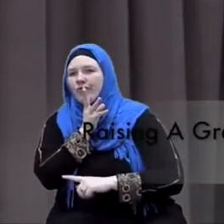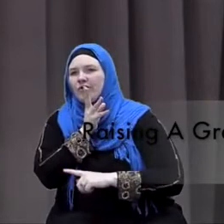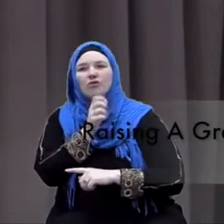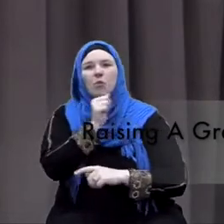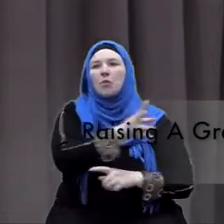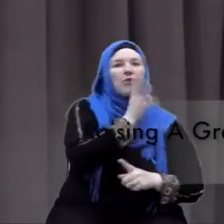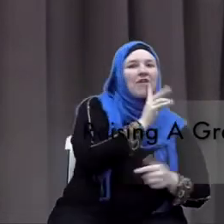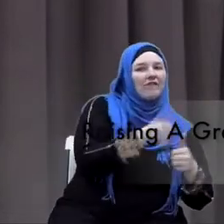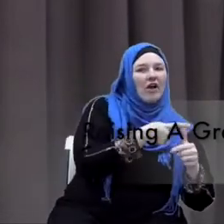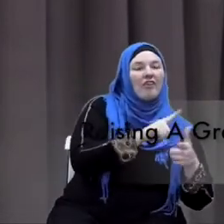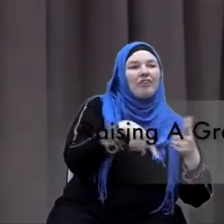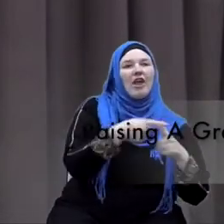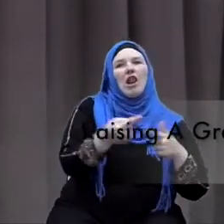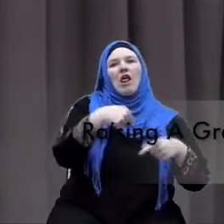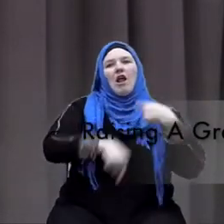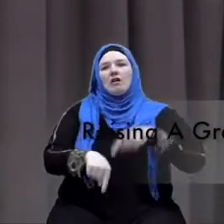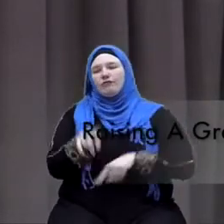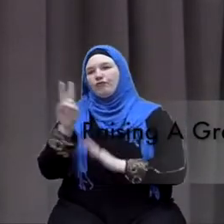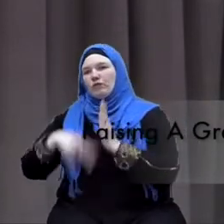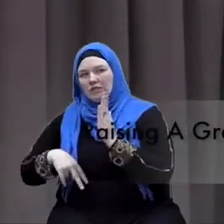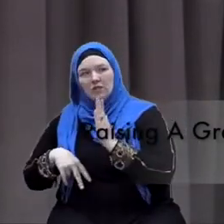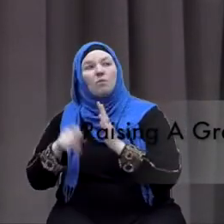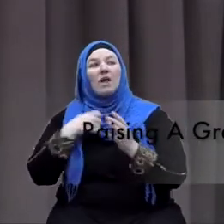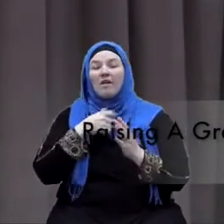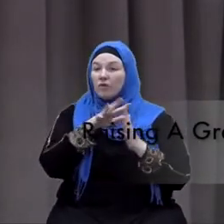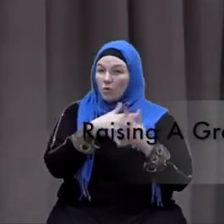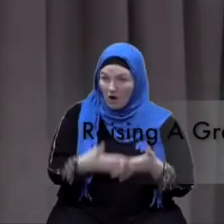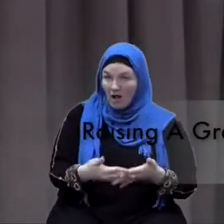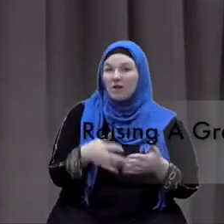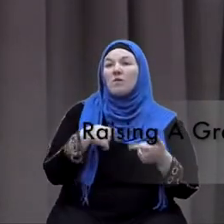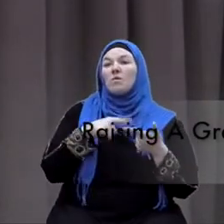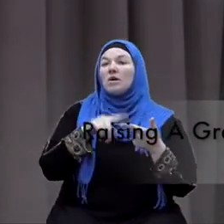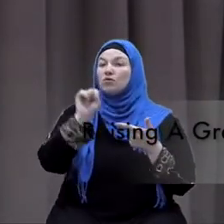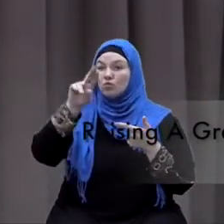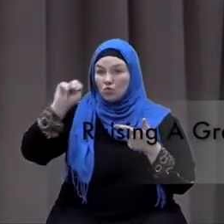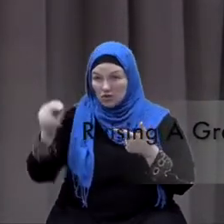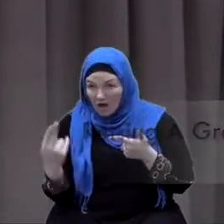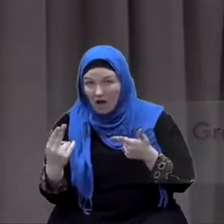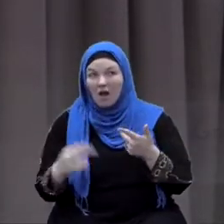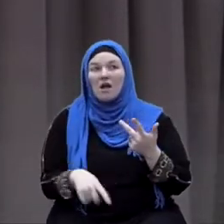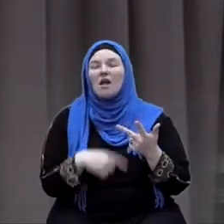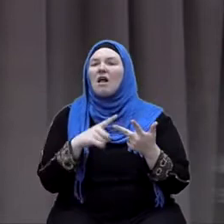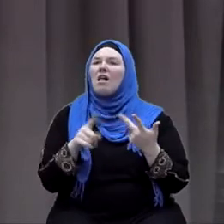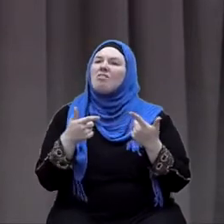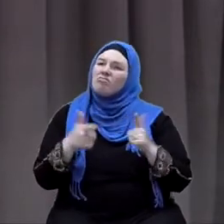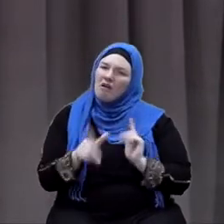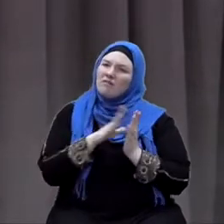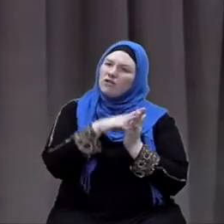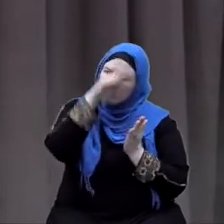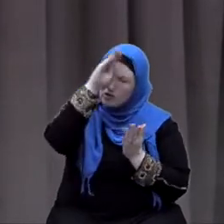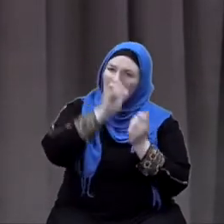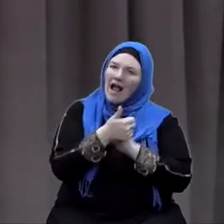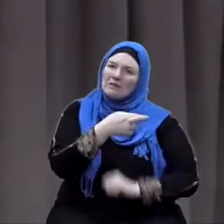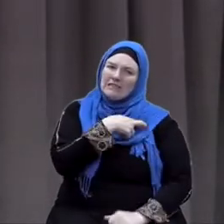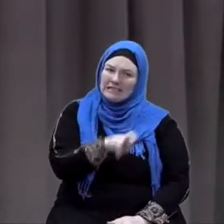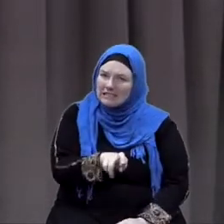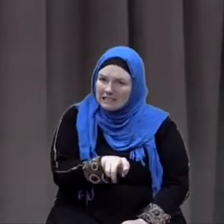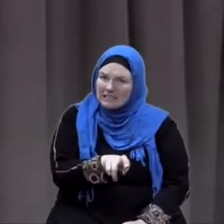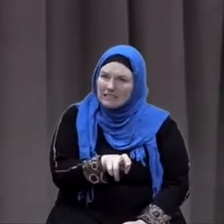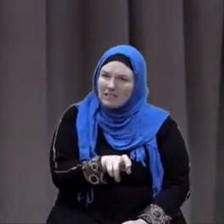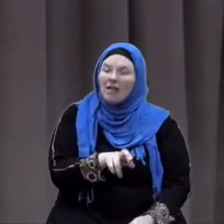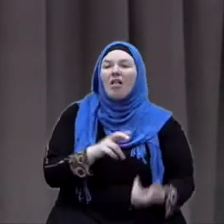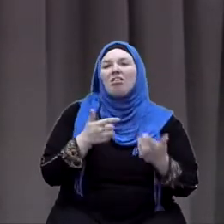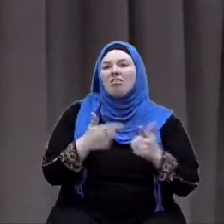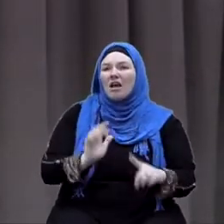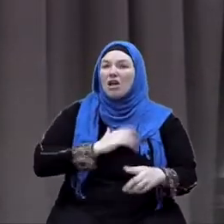its sources. We have the Quran, we have the Sunnah, and we have other sources Let us learn our deen.